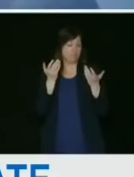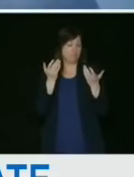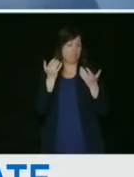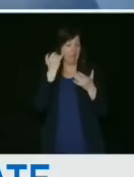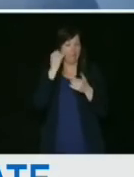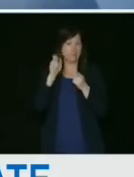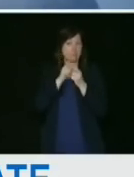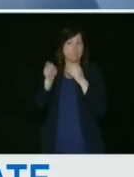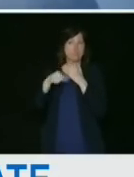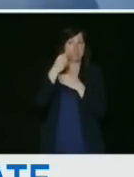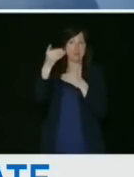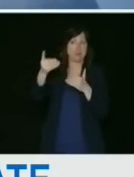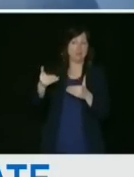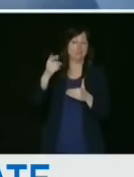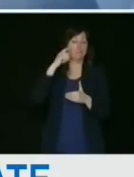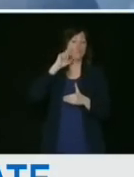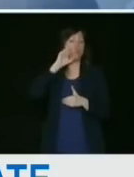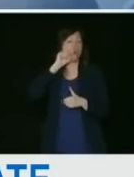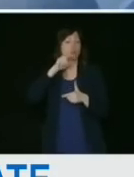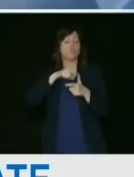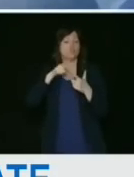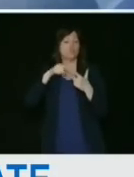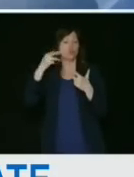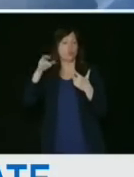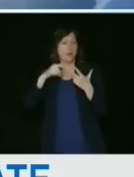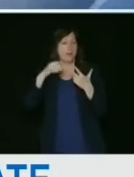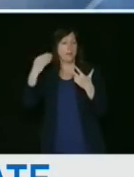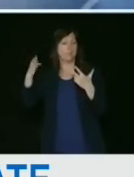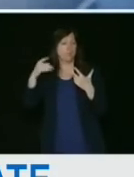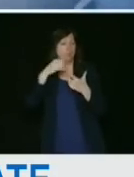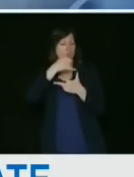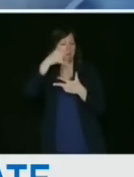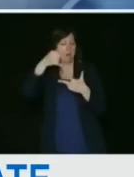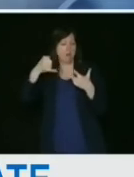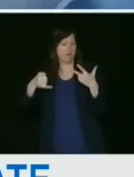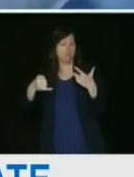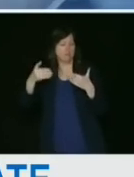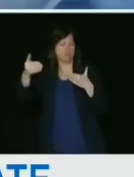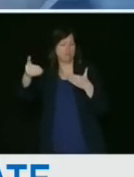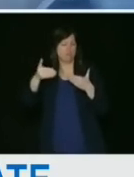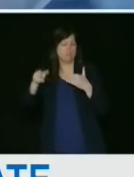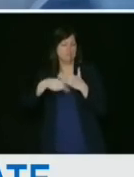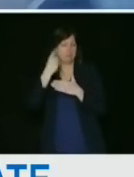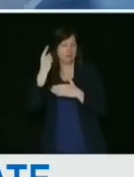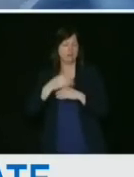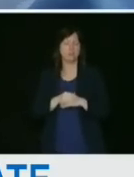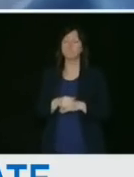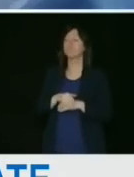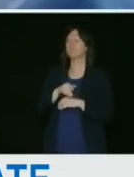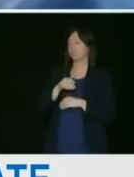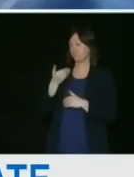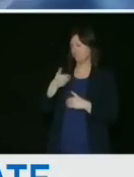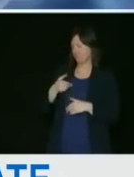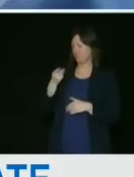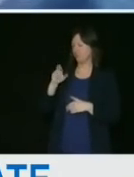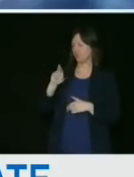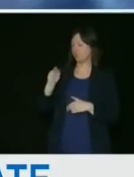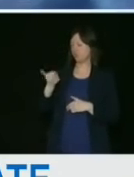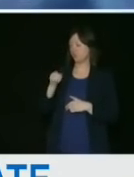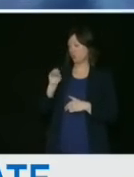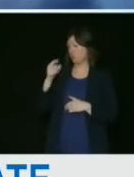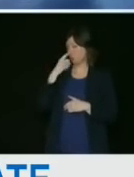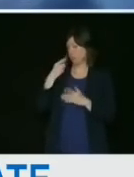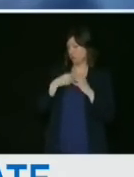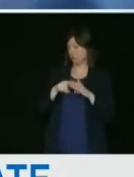date with the orange, gray, and blue lines? Merci, c'est Dr. New. Thank you. This is Dr. New, if